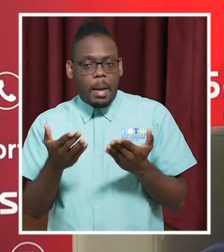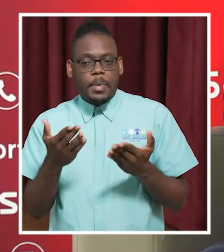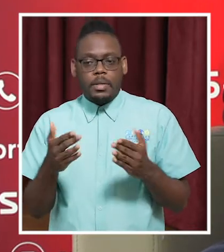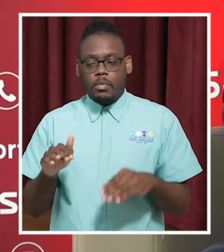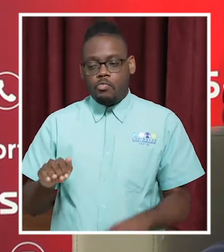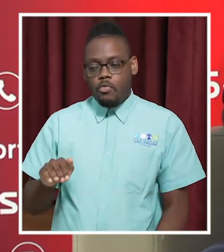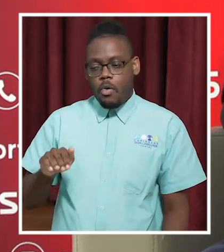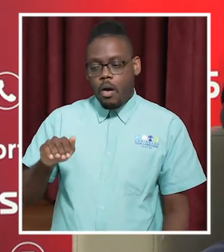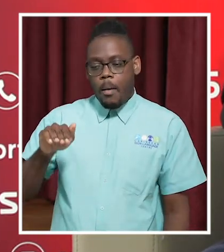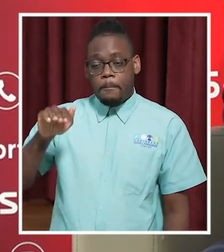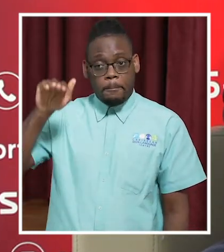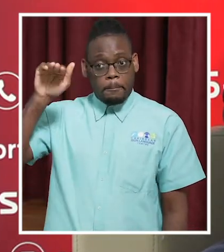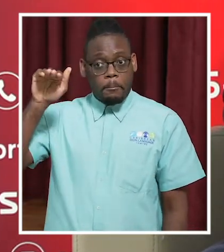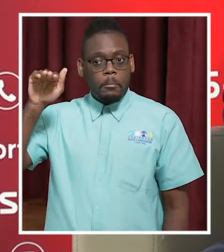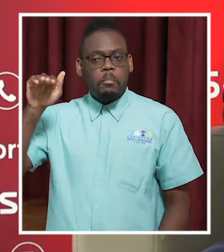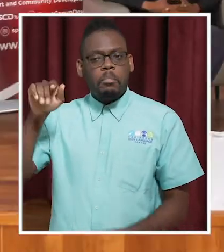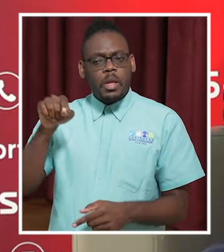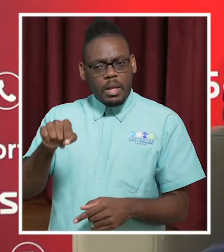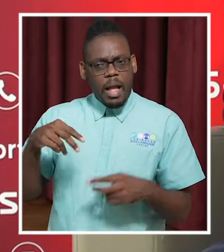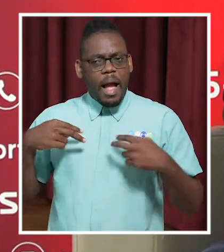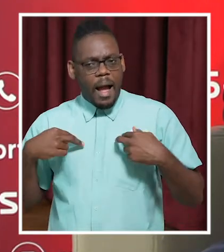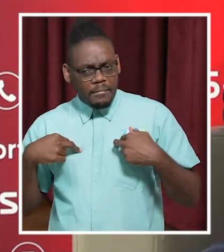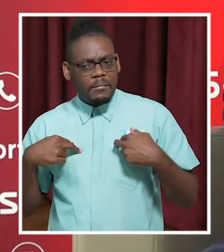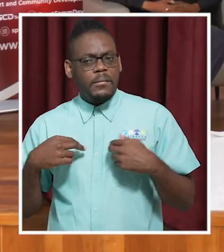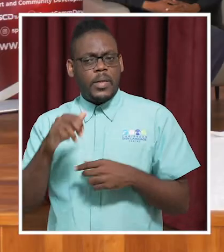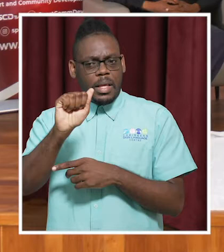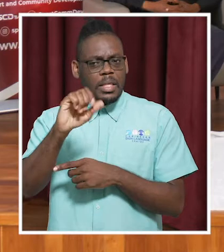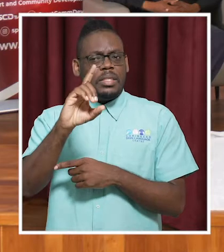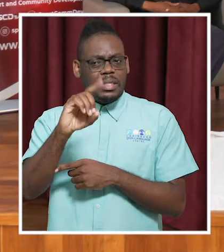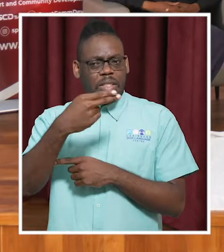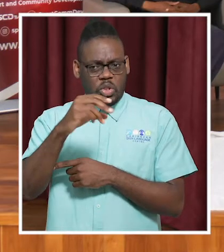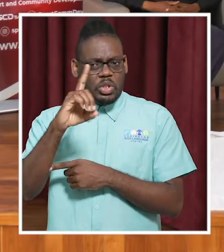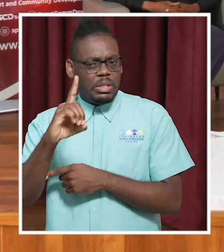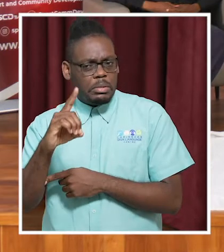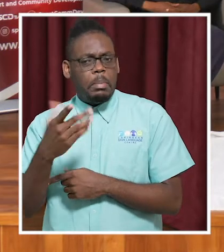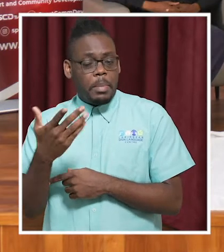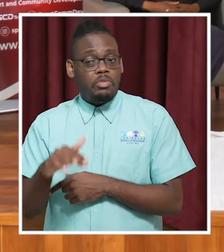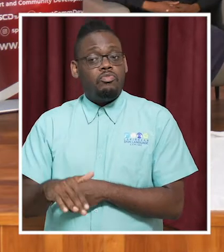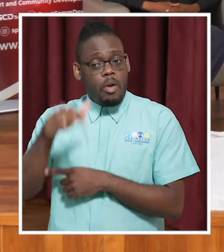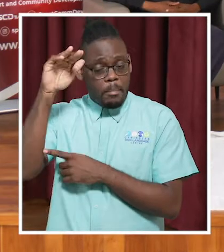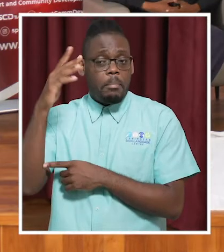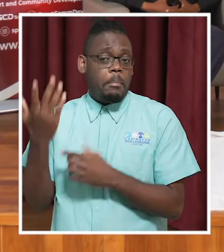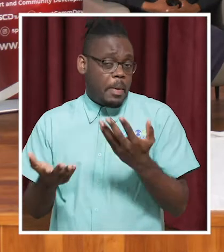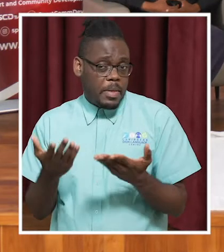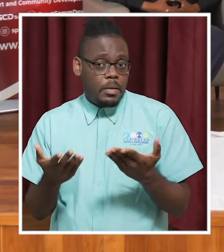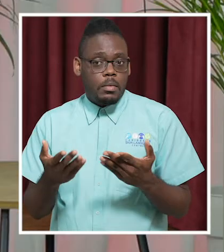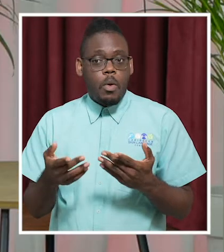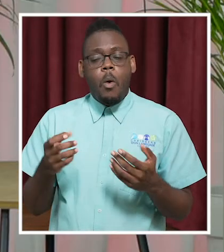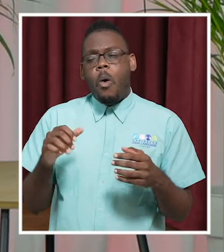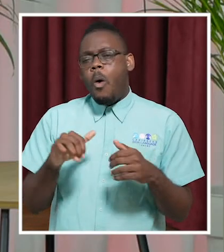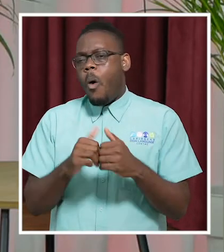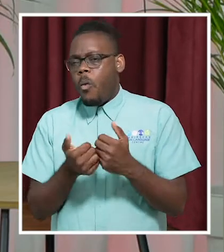as a child. I guess the question might be to be able to detect these signs as opposed to just